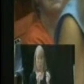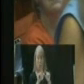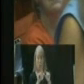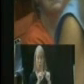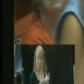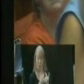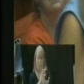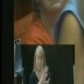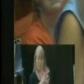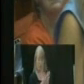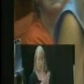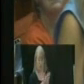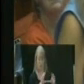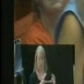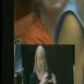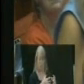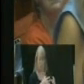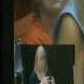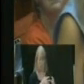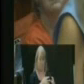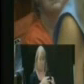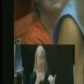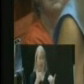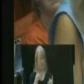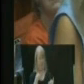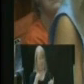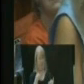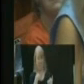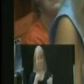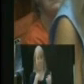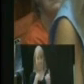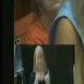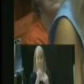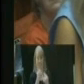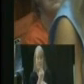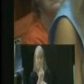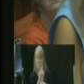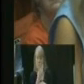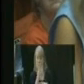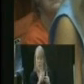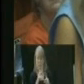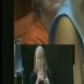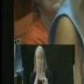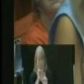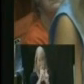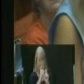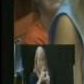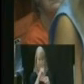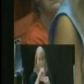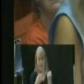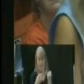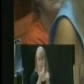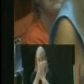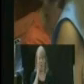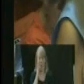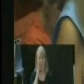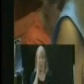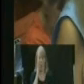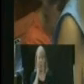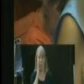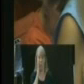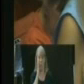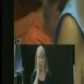schools and having dedicated folks that are going to provide that support will maximize